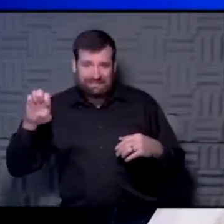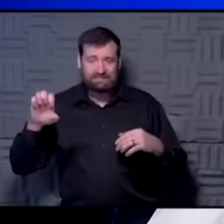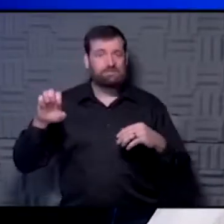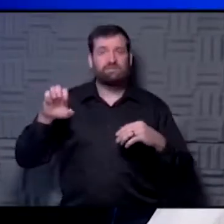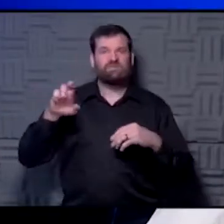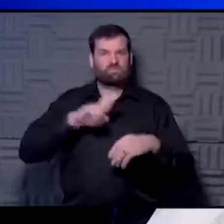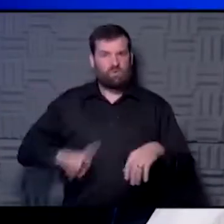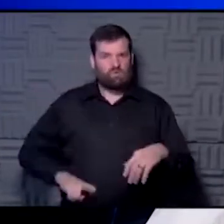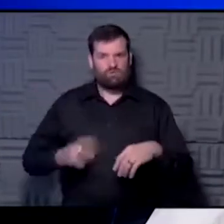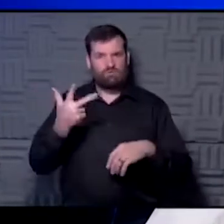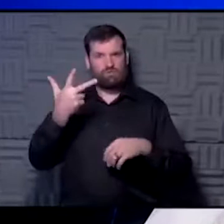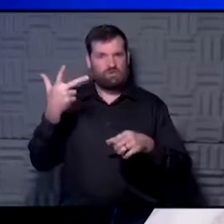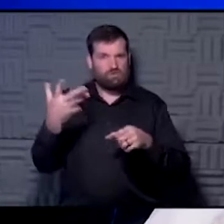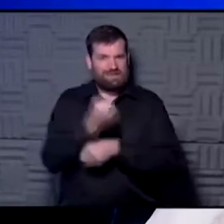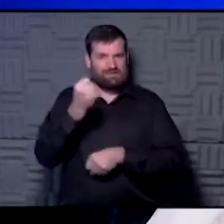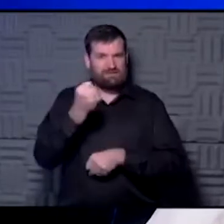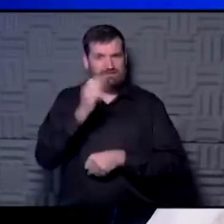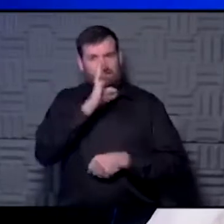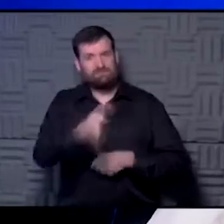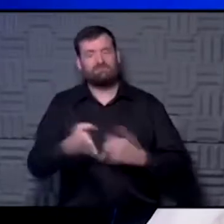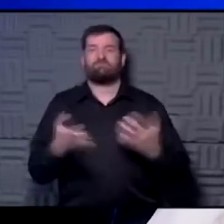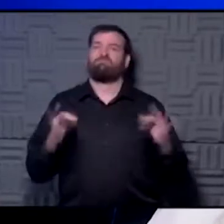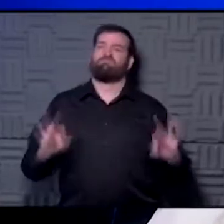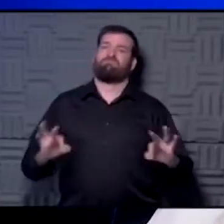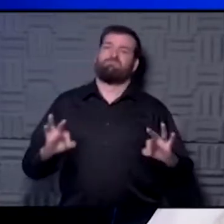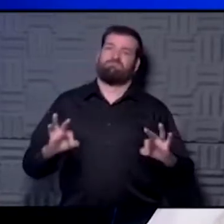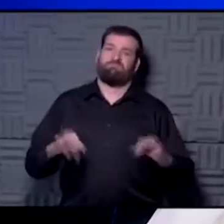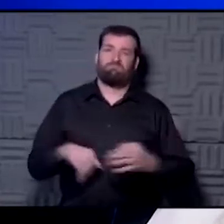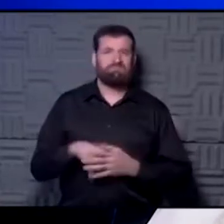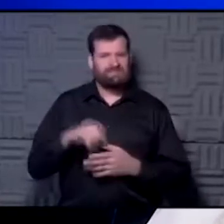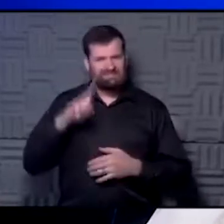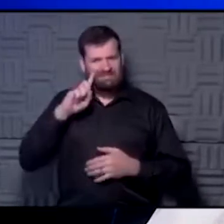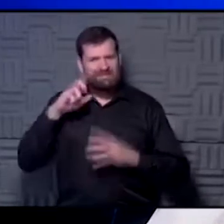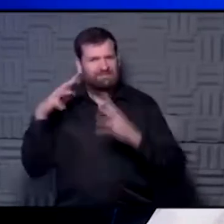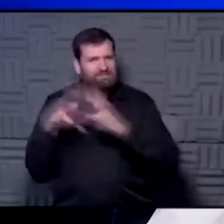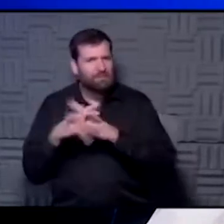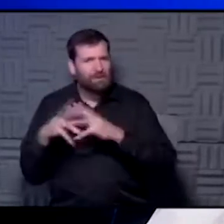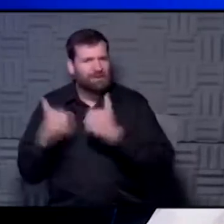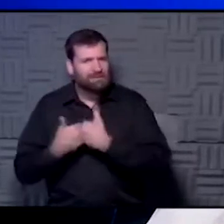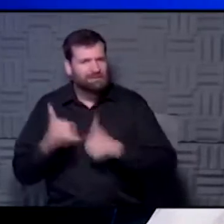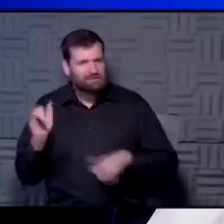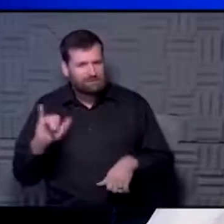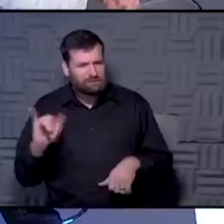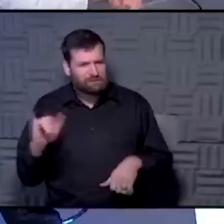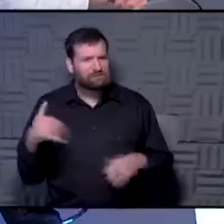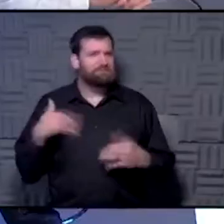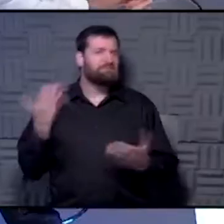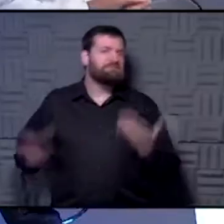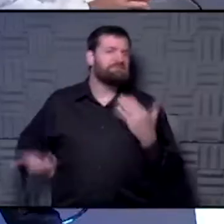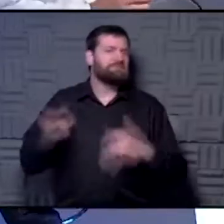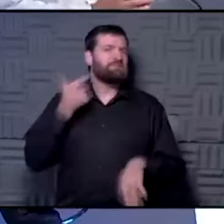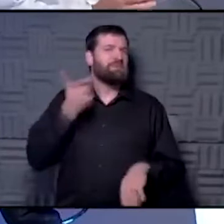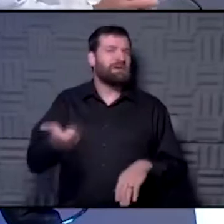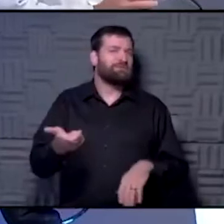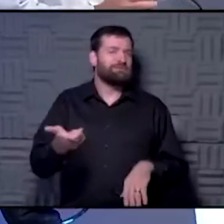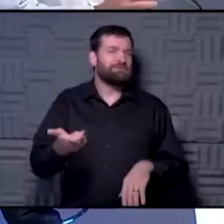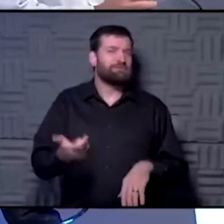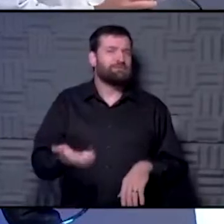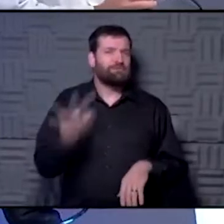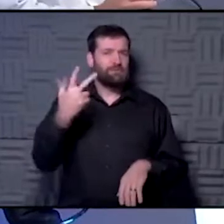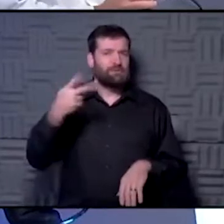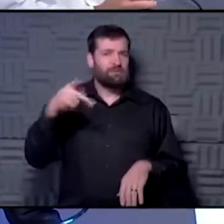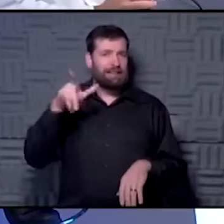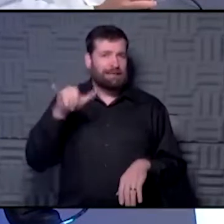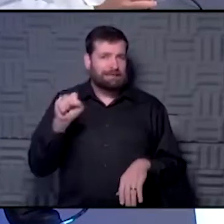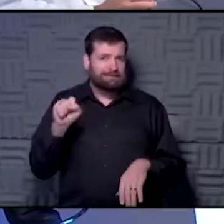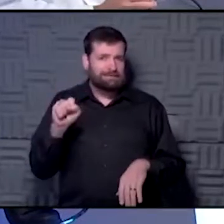have won 3 in a row up in Cleveland. That's some good stuff. And I think there was a football game at Arrowhead that I may have watched. I may have watched the replays, and I may